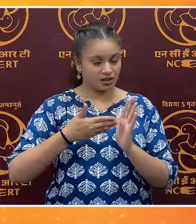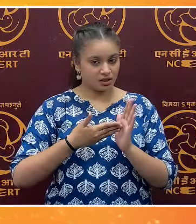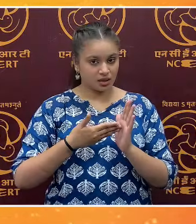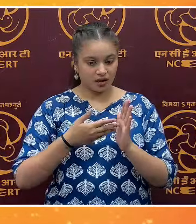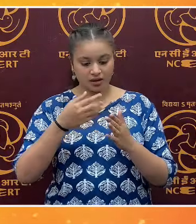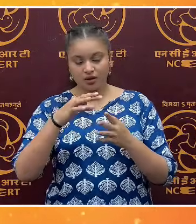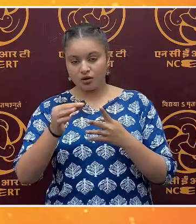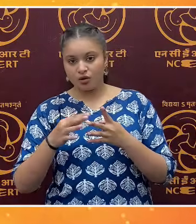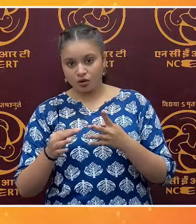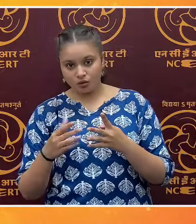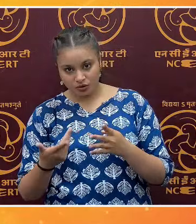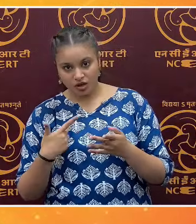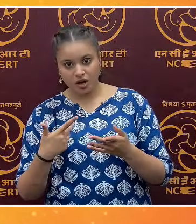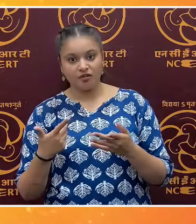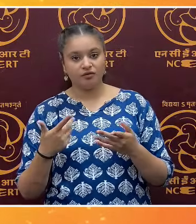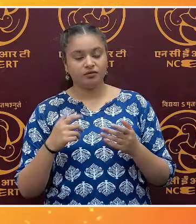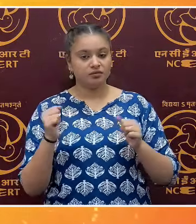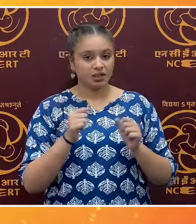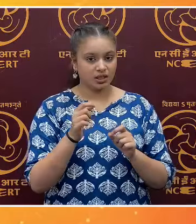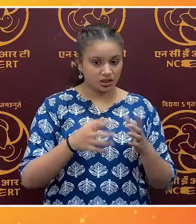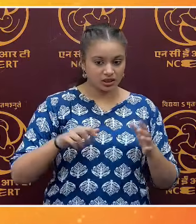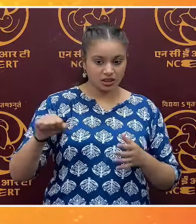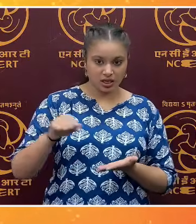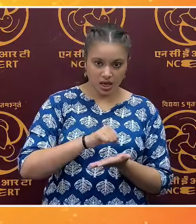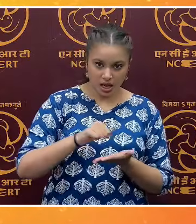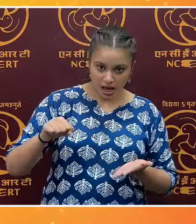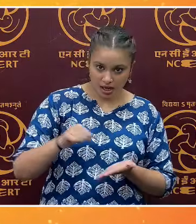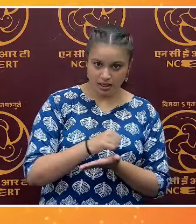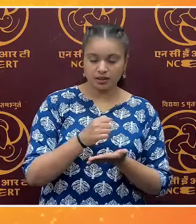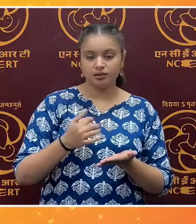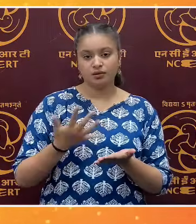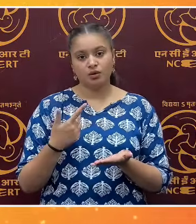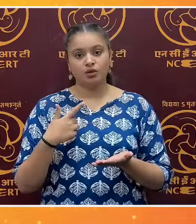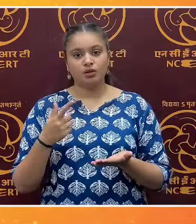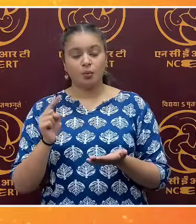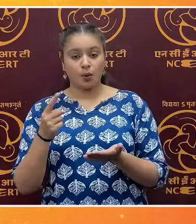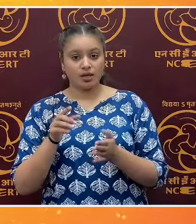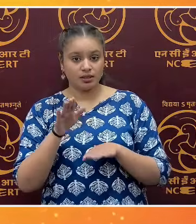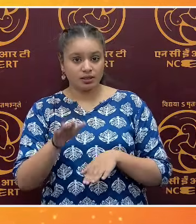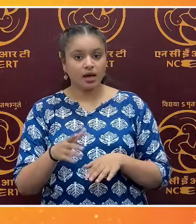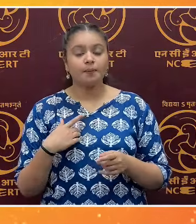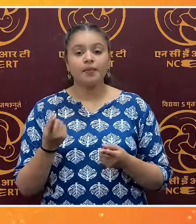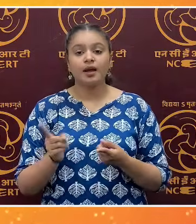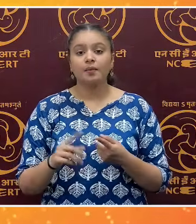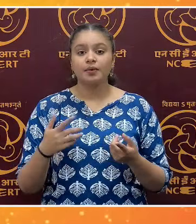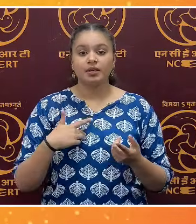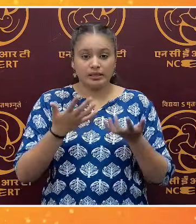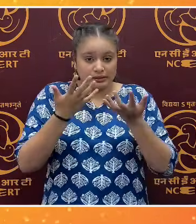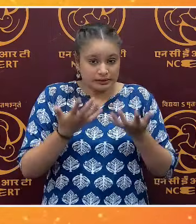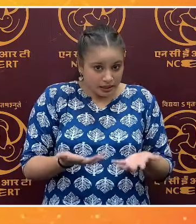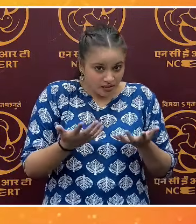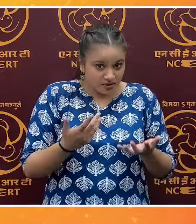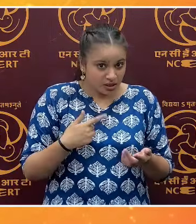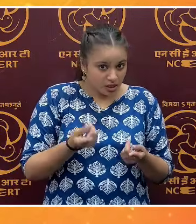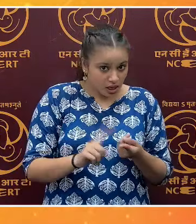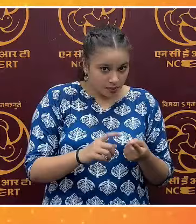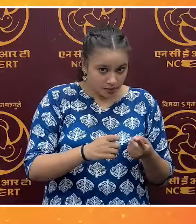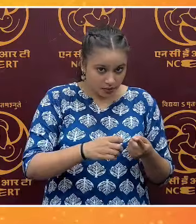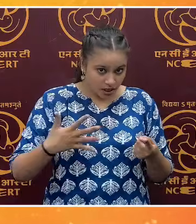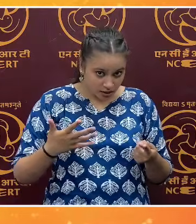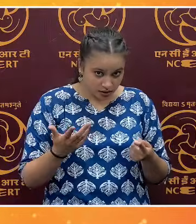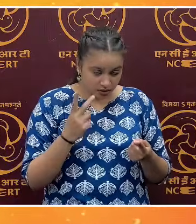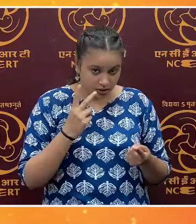devices like a heater and an iron into a single power strip? So what will happen? Overload will take place. So let's